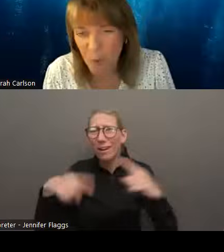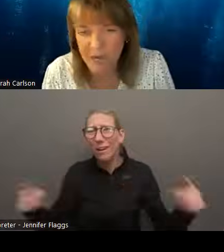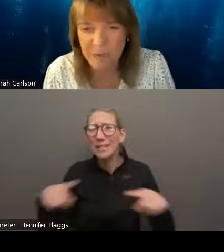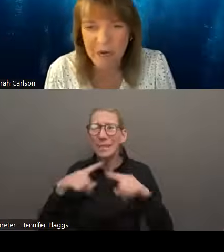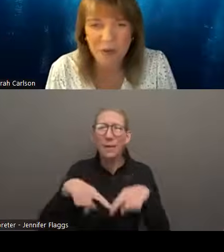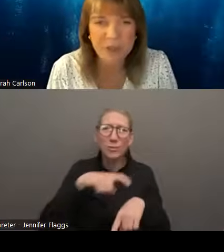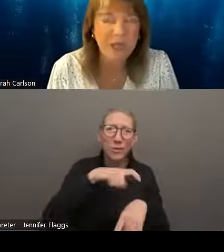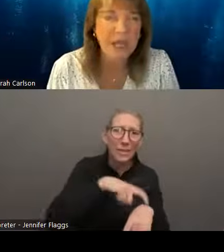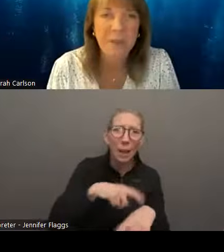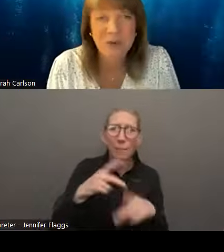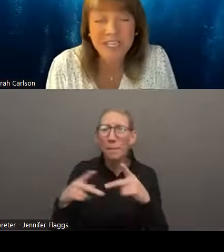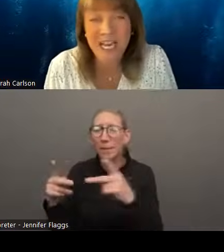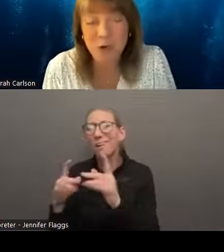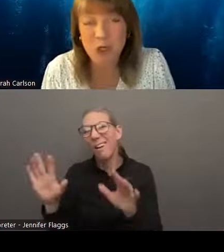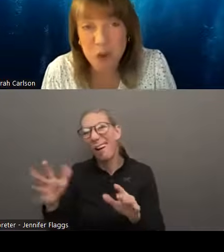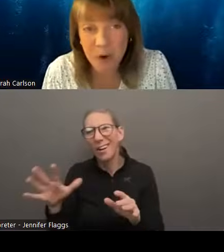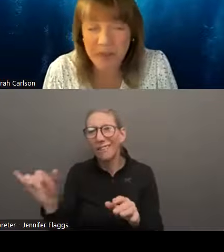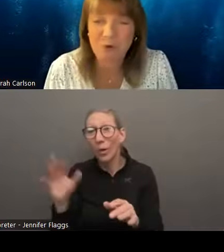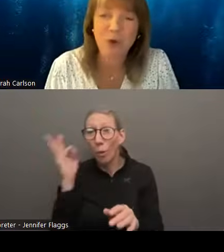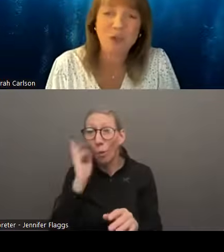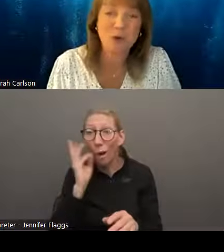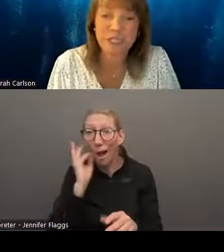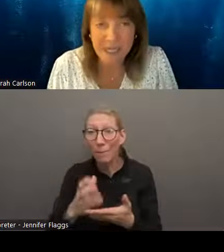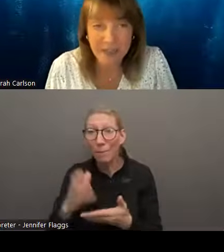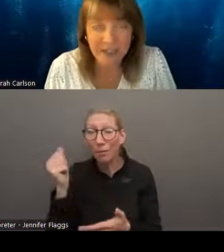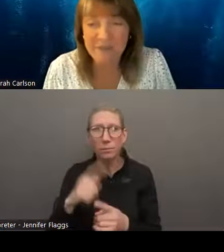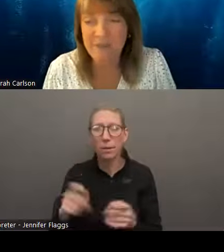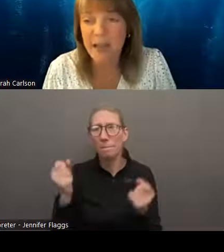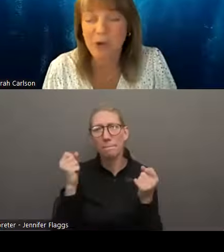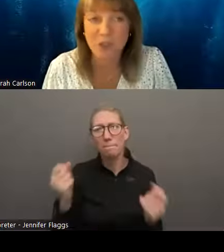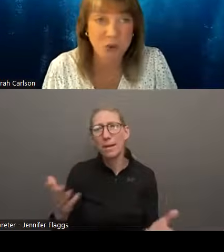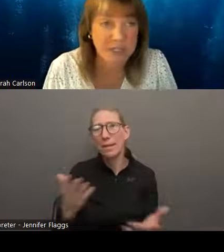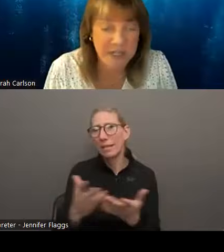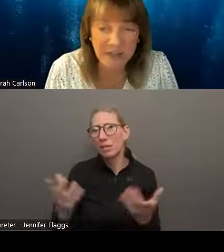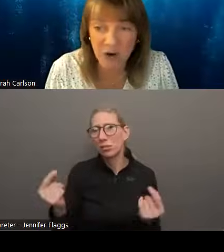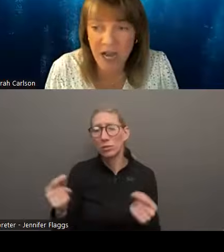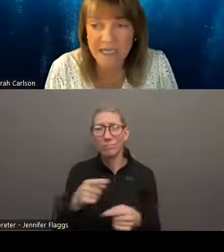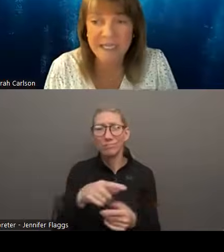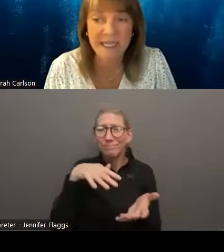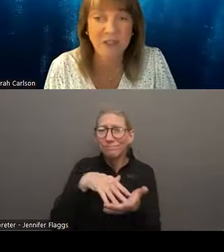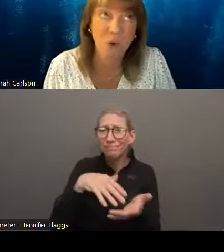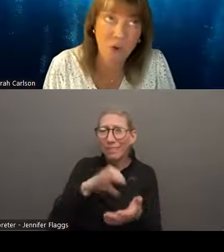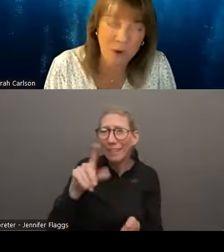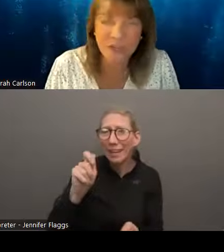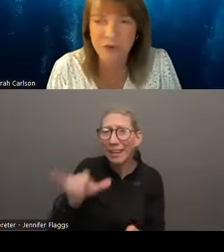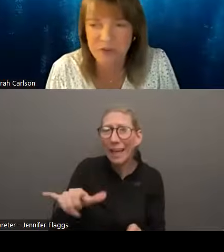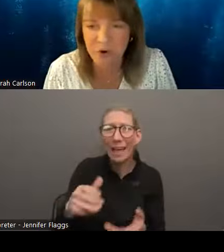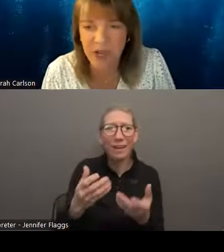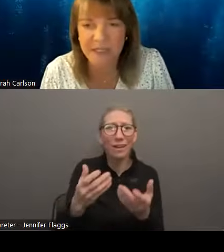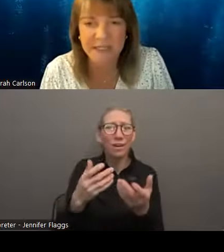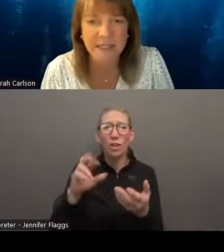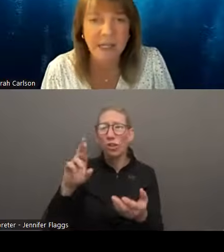of like wine bottles. But there's a lot you can do with amphoras. You can study the clay fabrics, you can study their contents or the residues